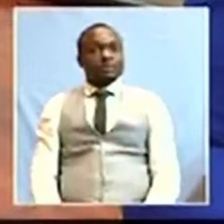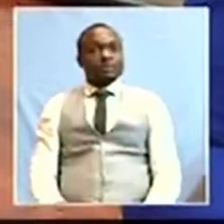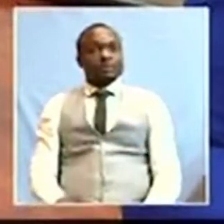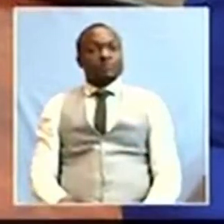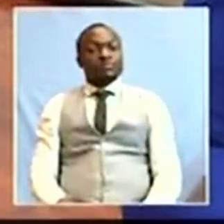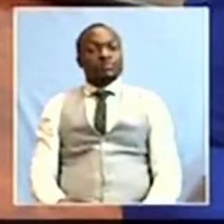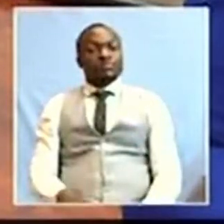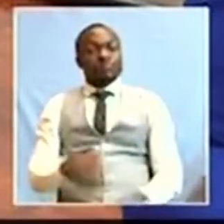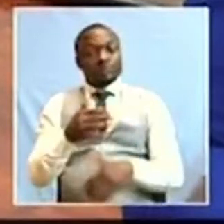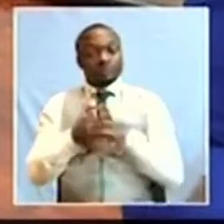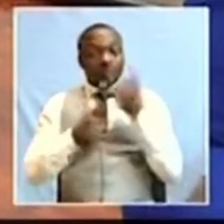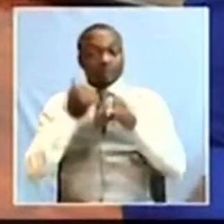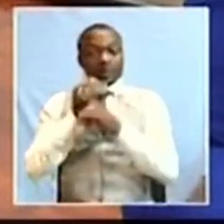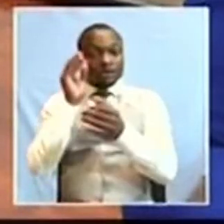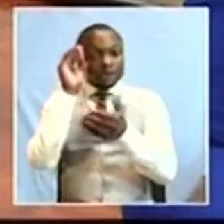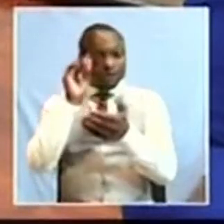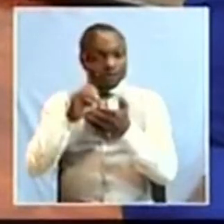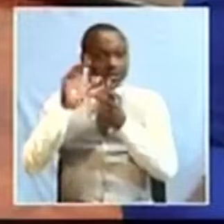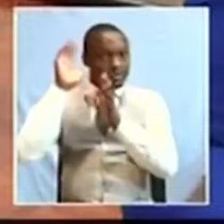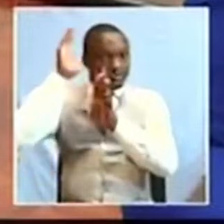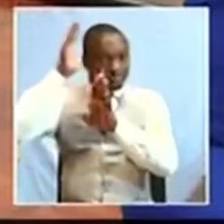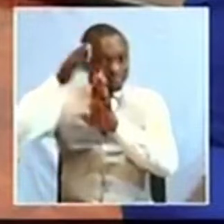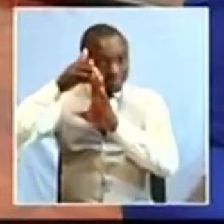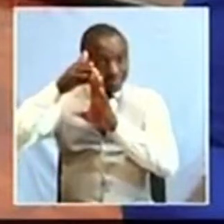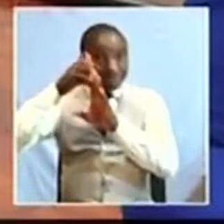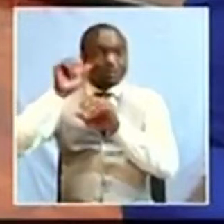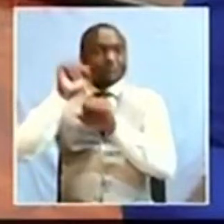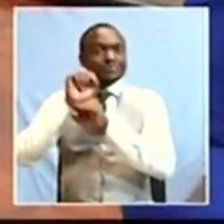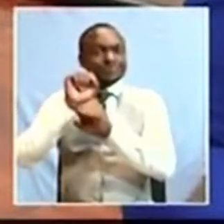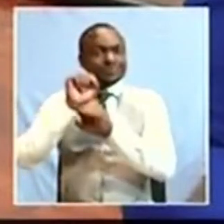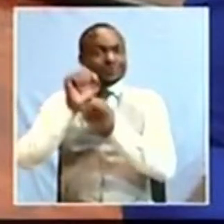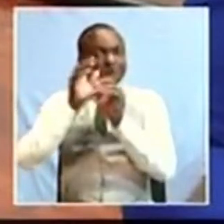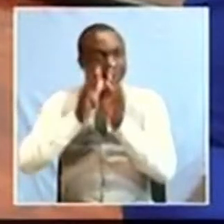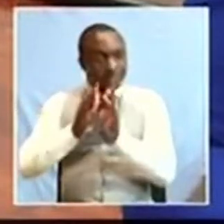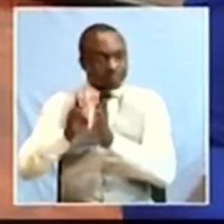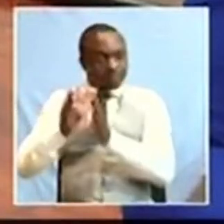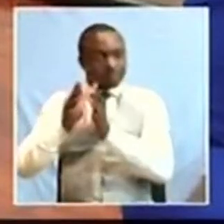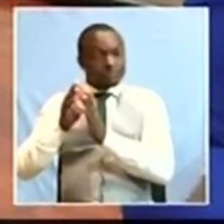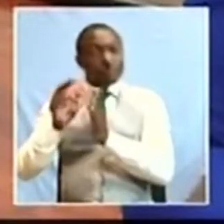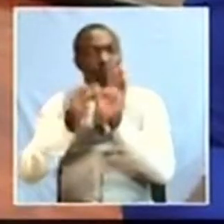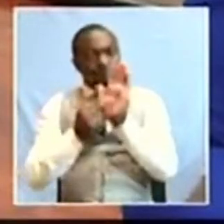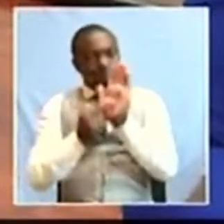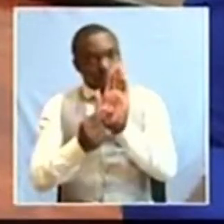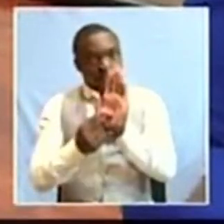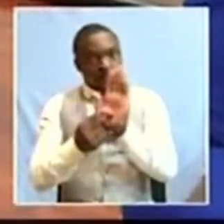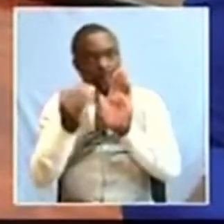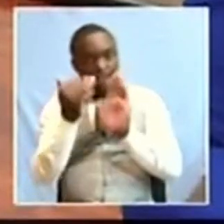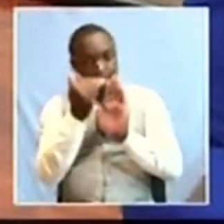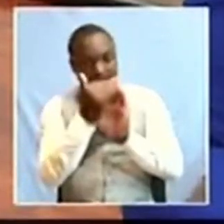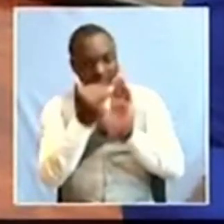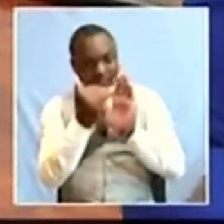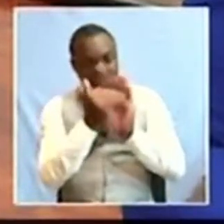annual set targets in the operations plan revealed that the following.